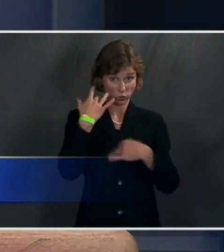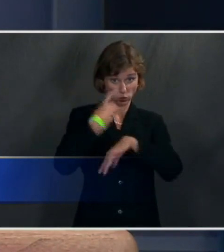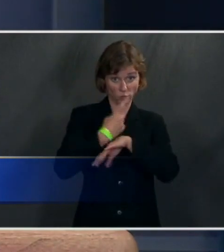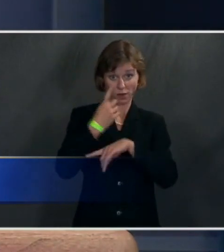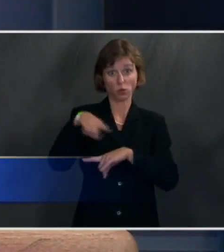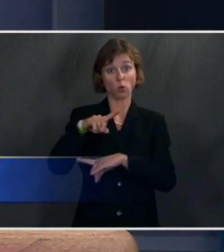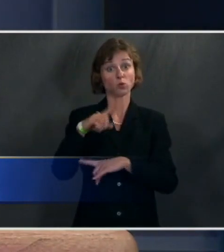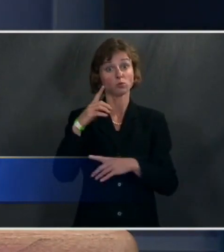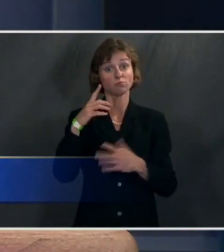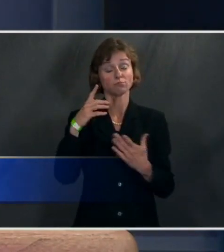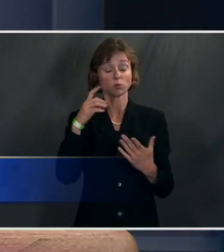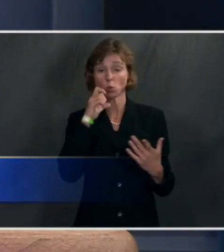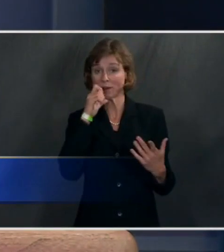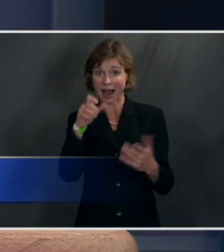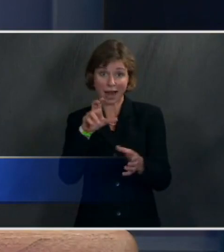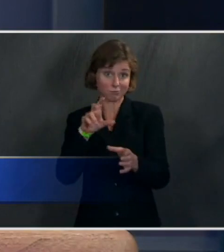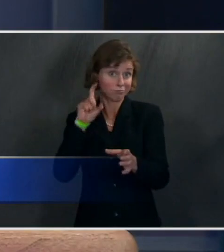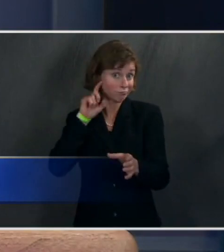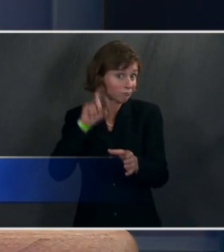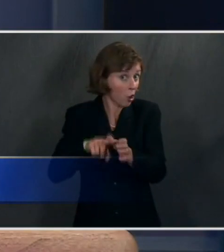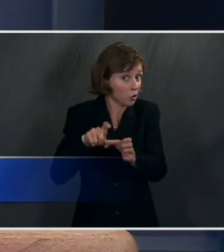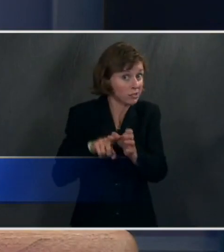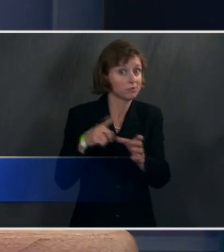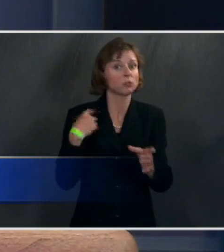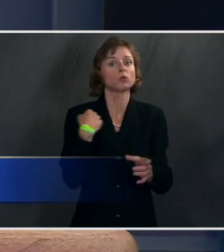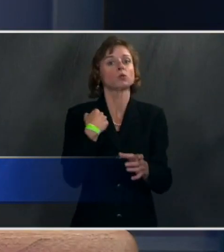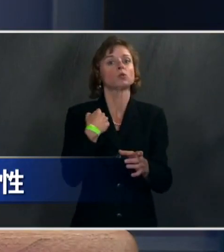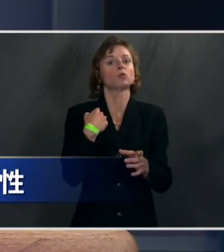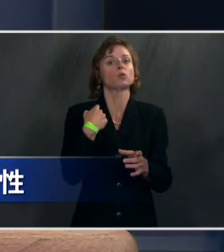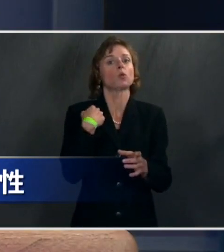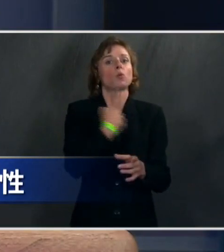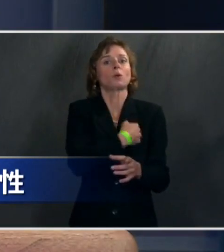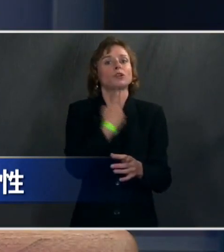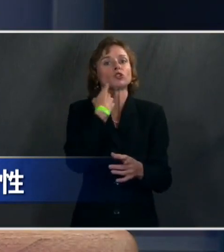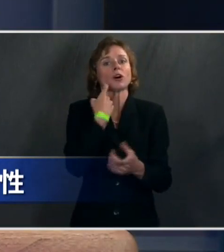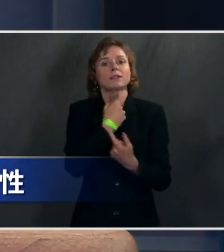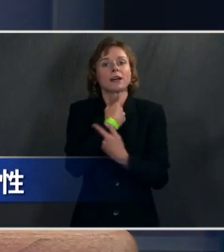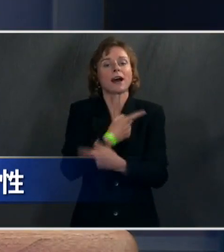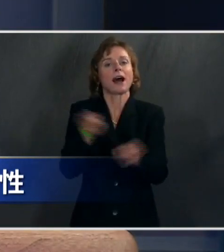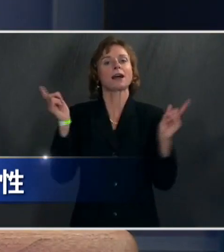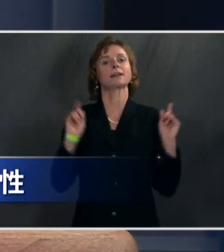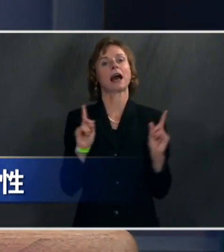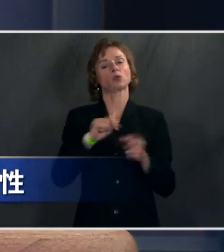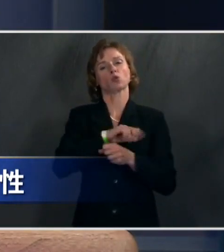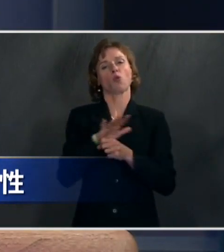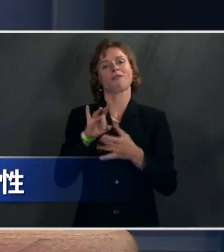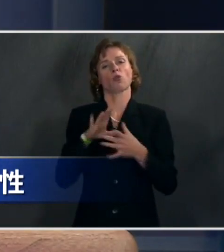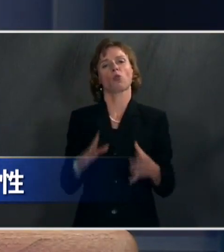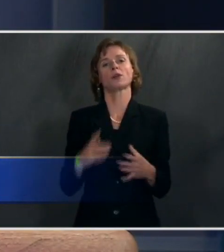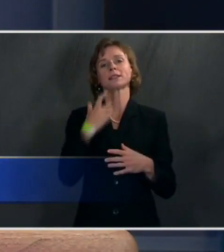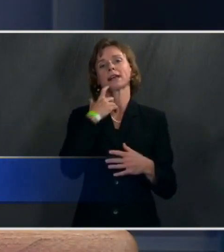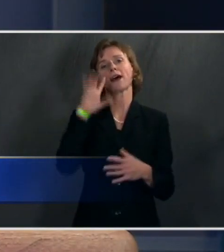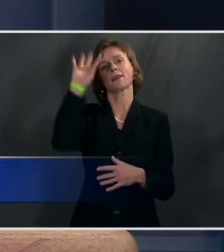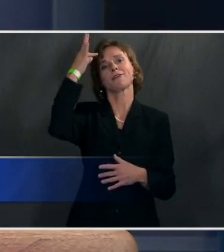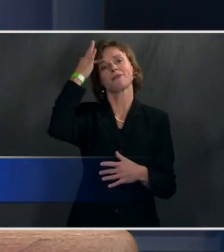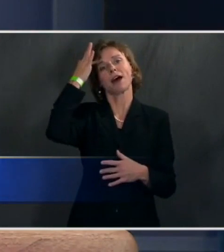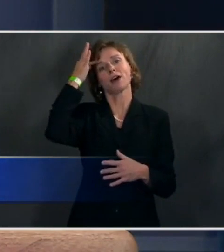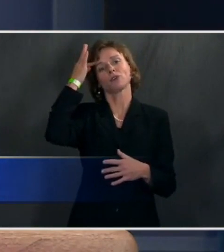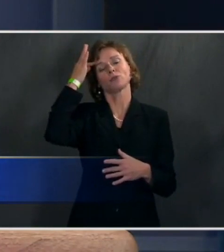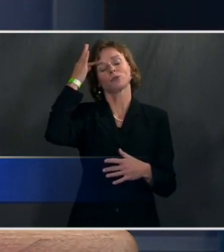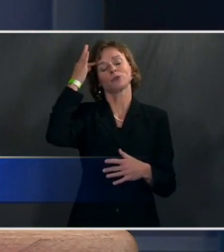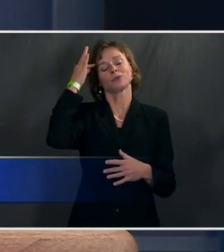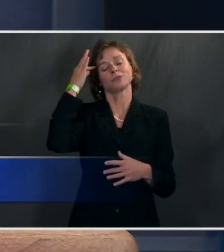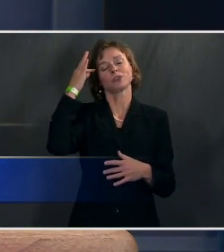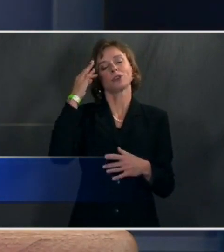gathering of G7 leaders since April of 2020. He will also discuss the need to make investments to strengthen our collective competitiveness.And the importance of